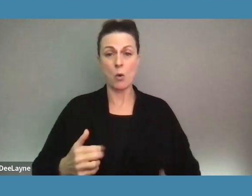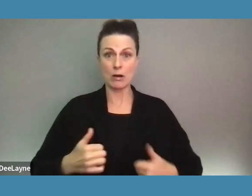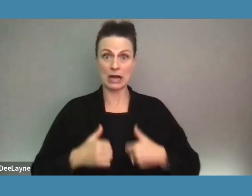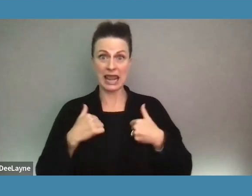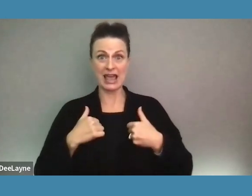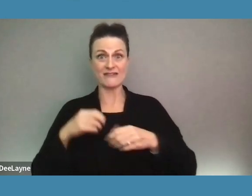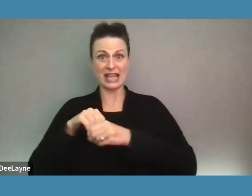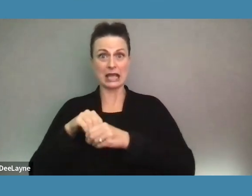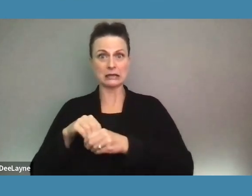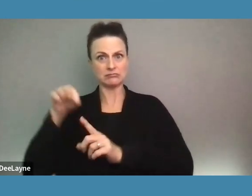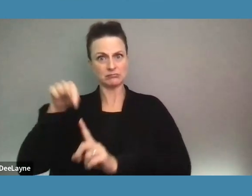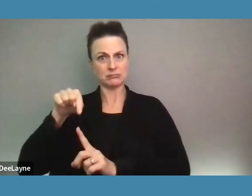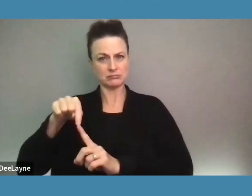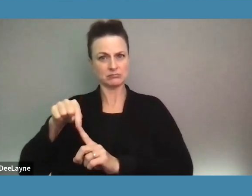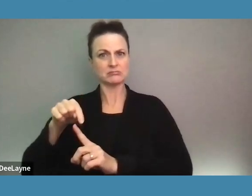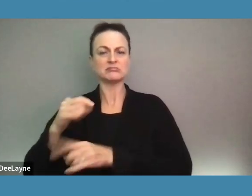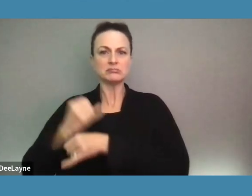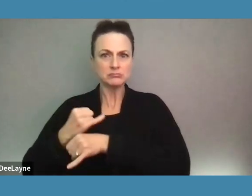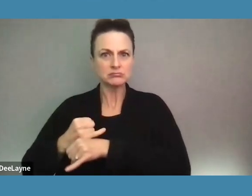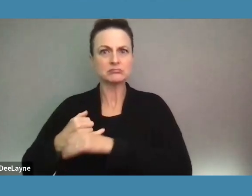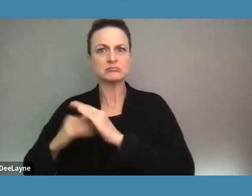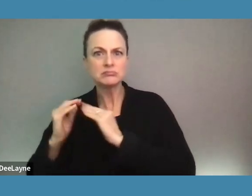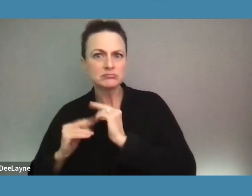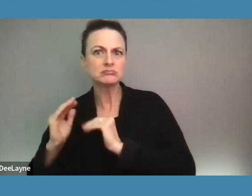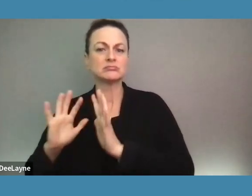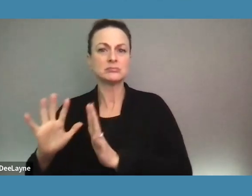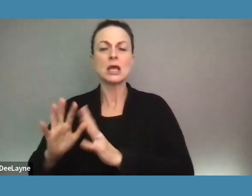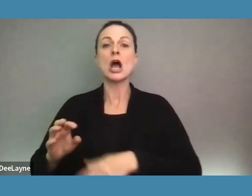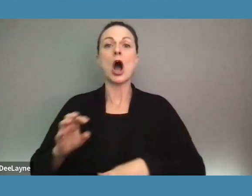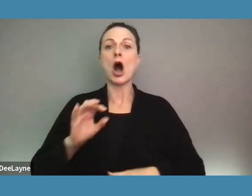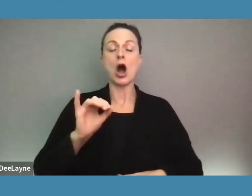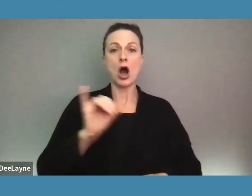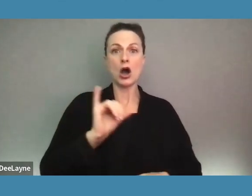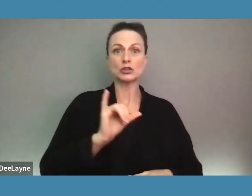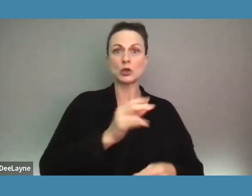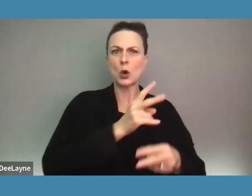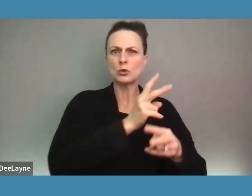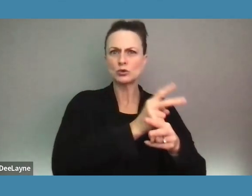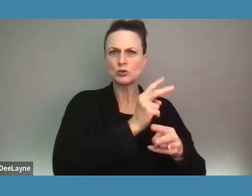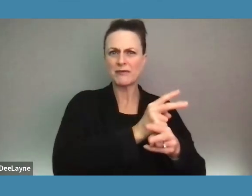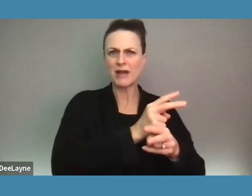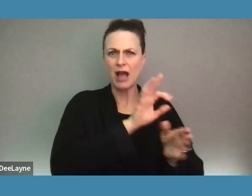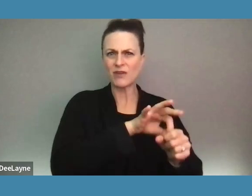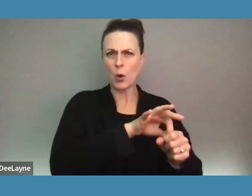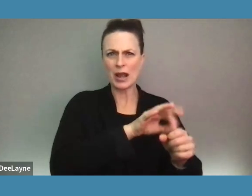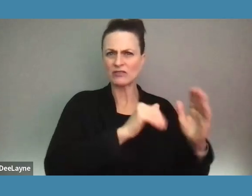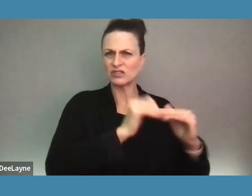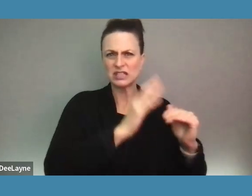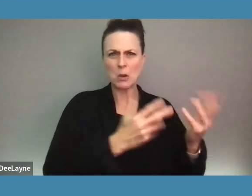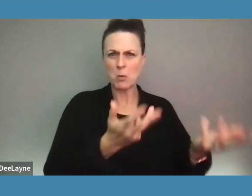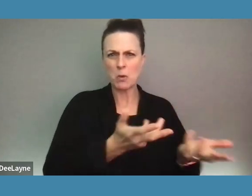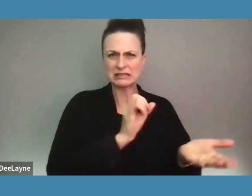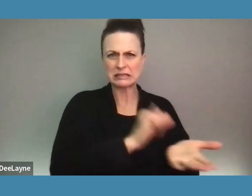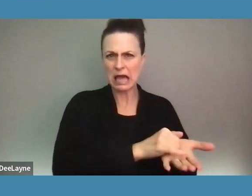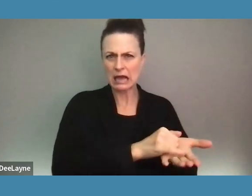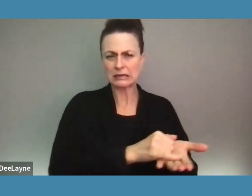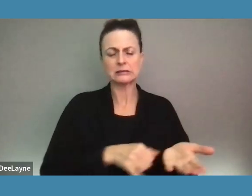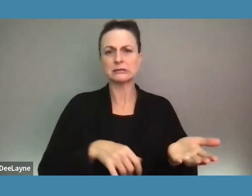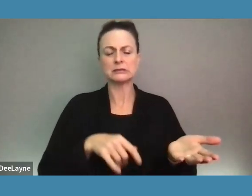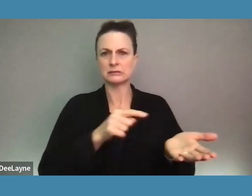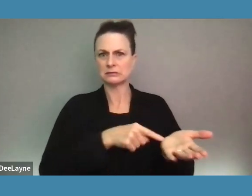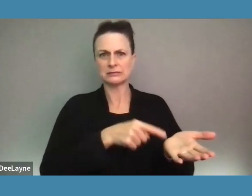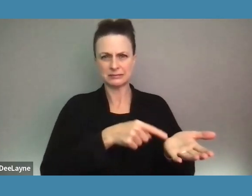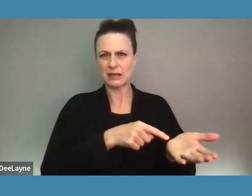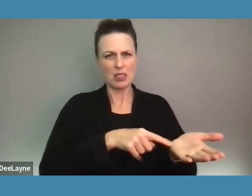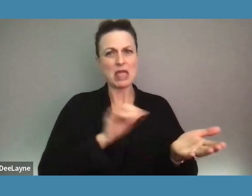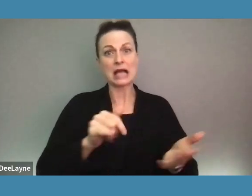facility, as well as what a supervised voting facility is. And supervised facility voting, that's a